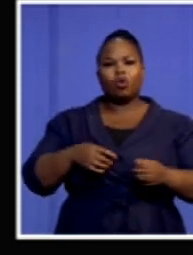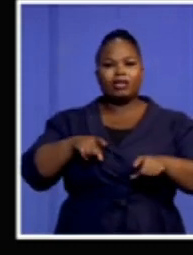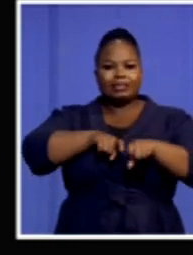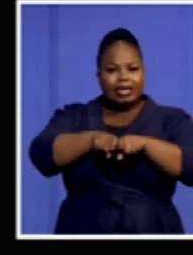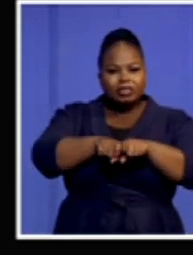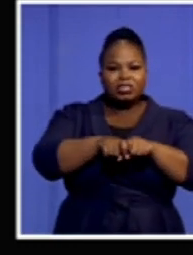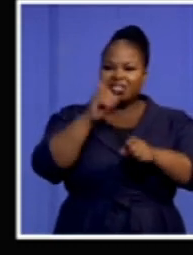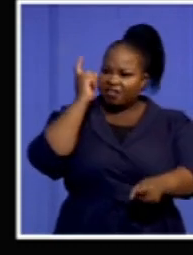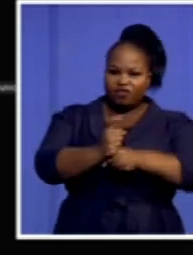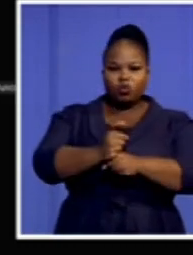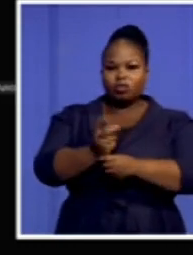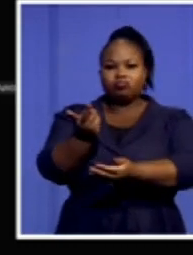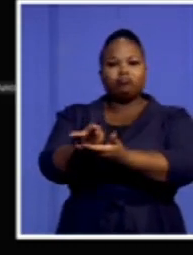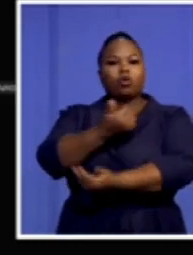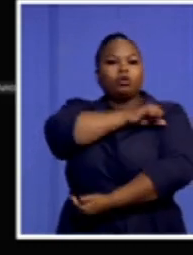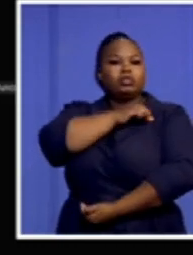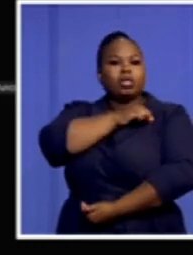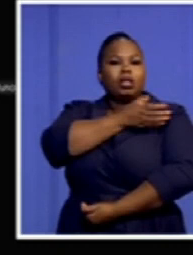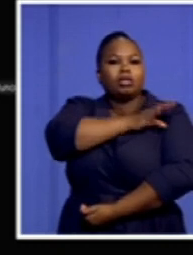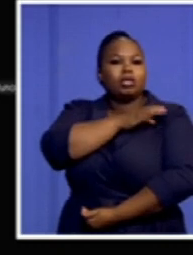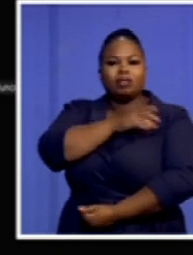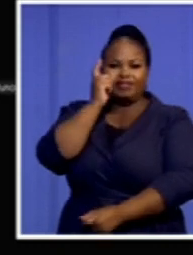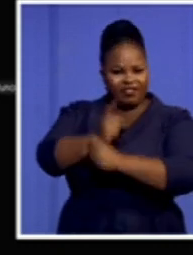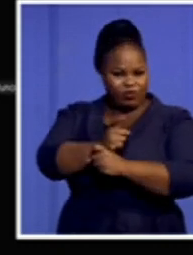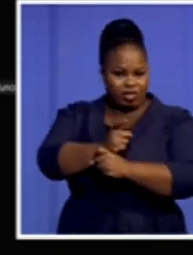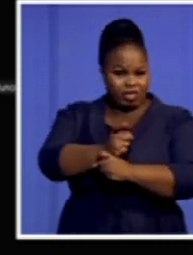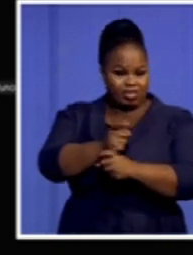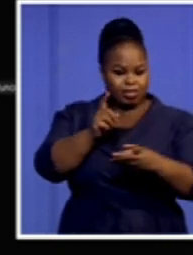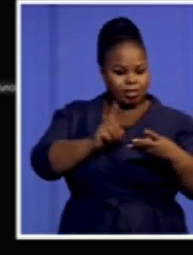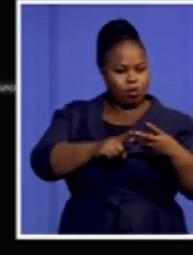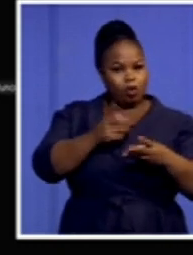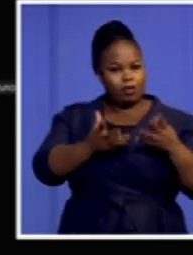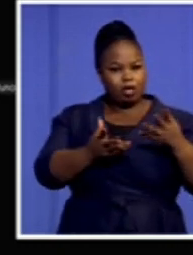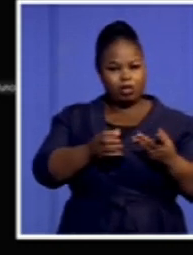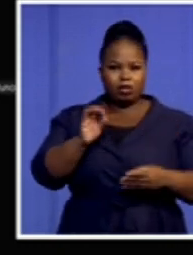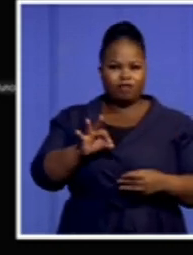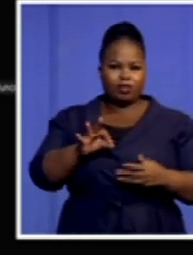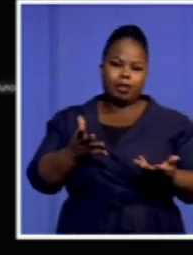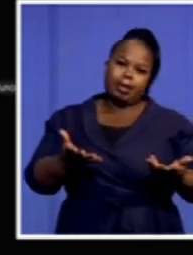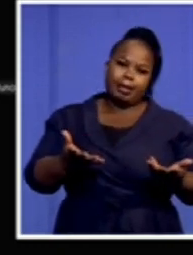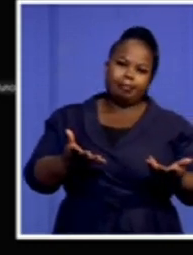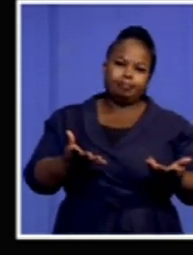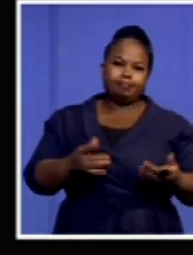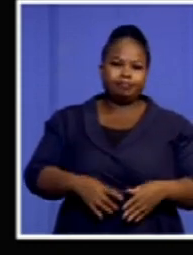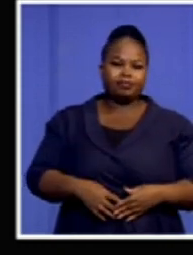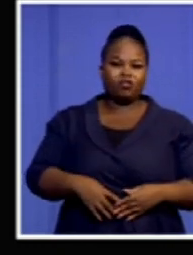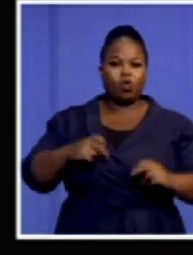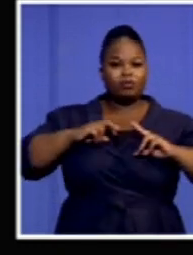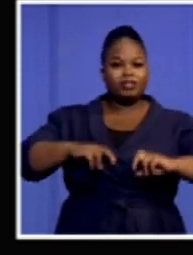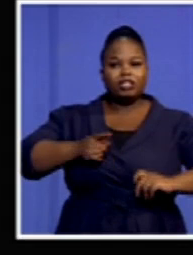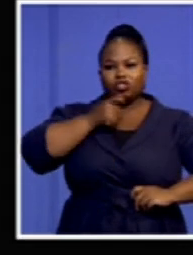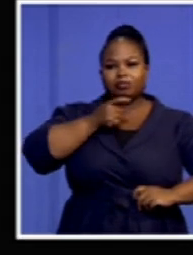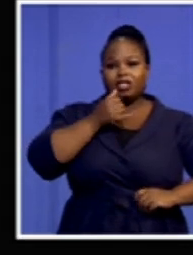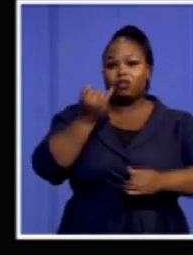health establishment, or for a mandatory prophylaxis, treatment, isolation, or